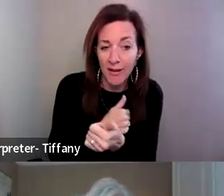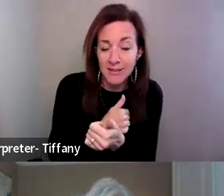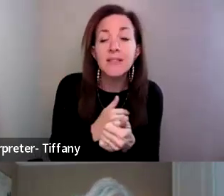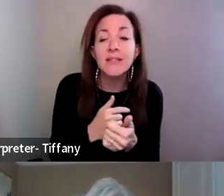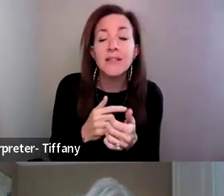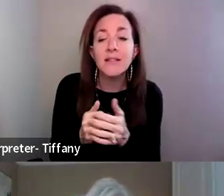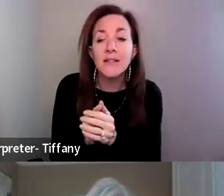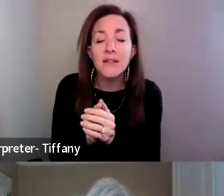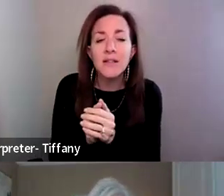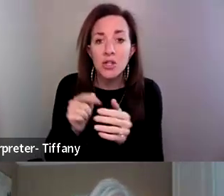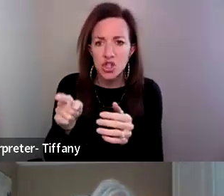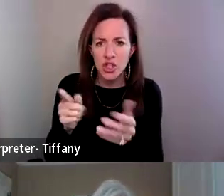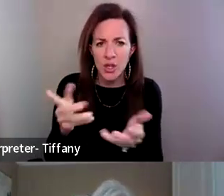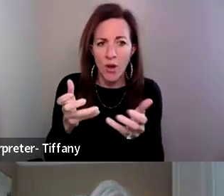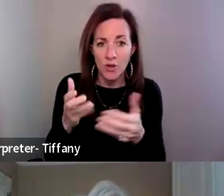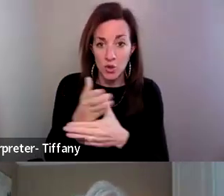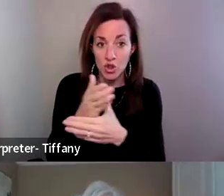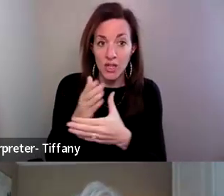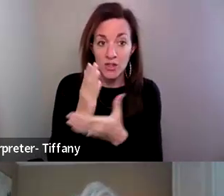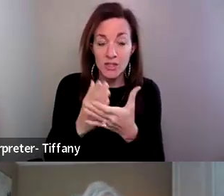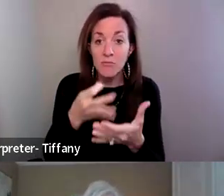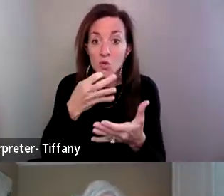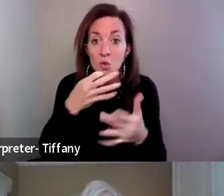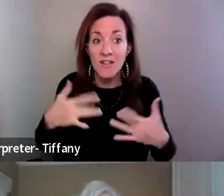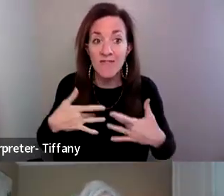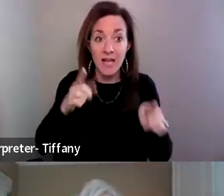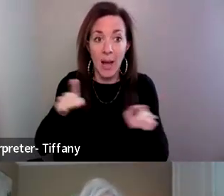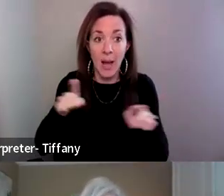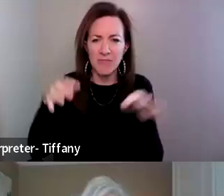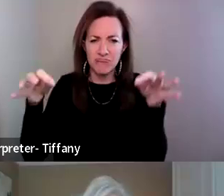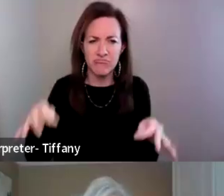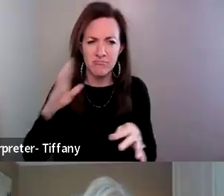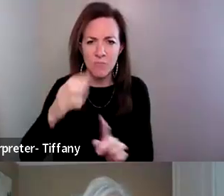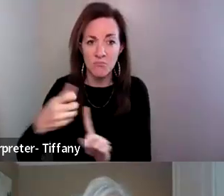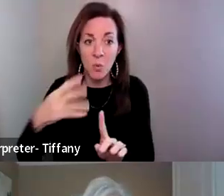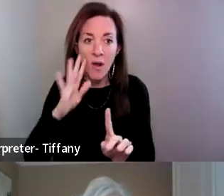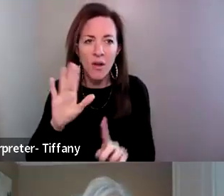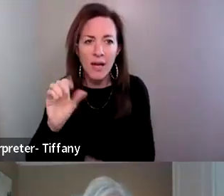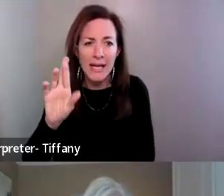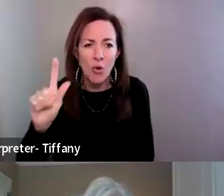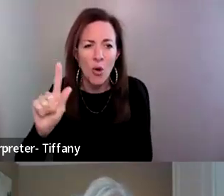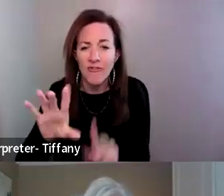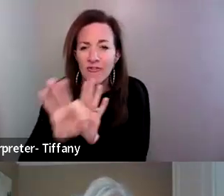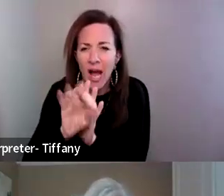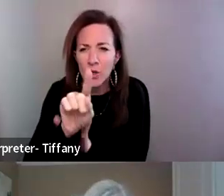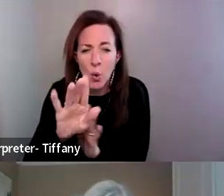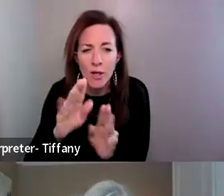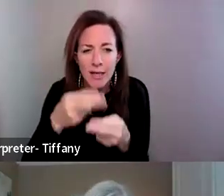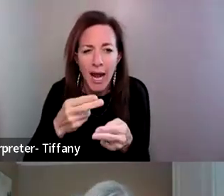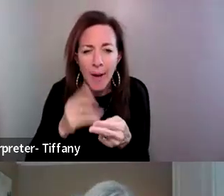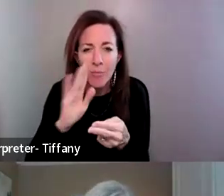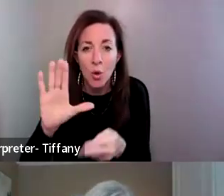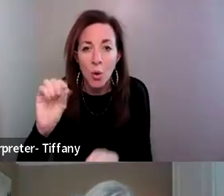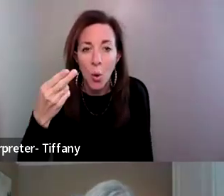and she would like to share some upcoming events. So Carol, just let me find you here and make you a co-host so you can share your